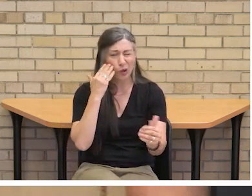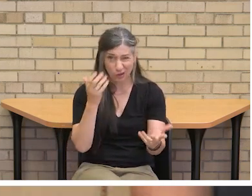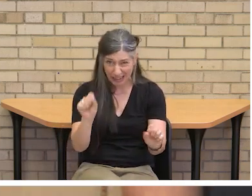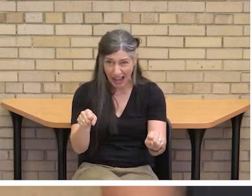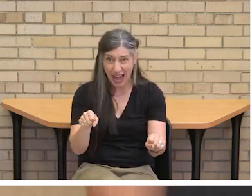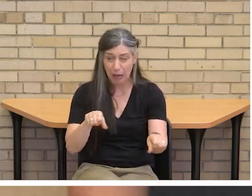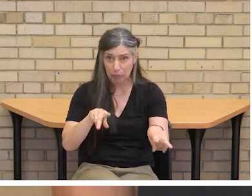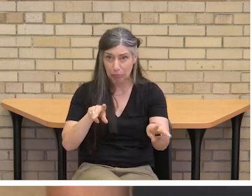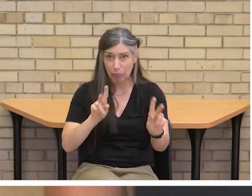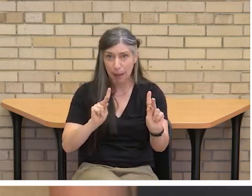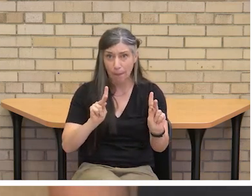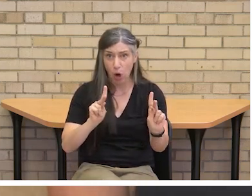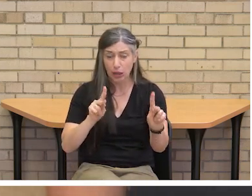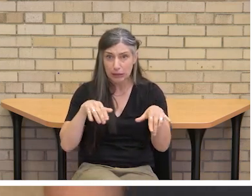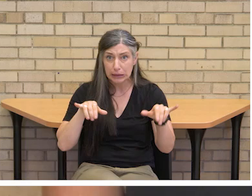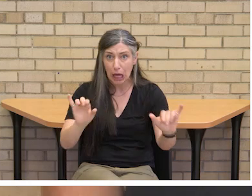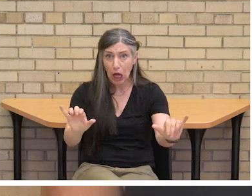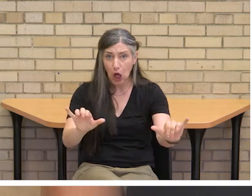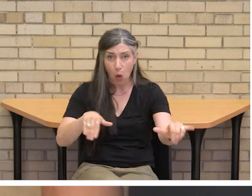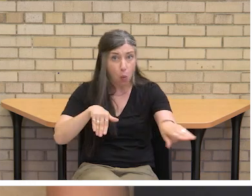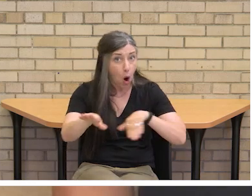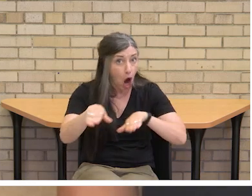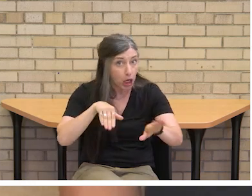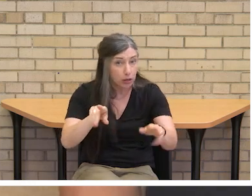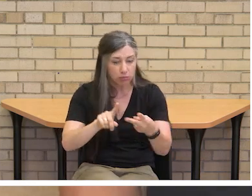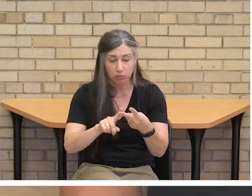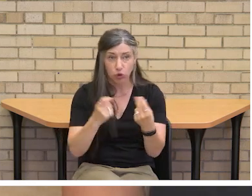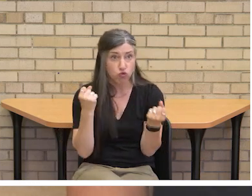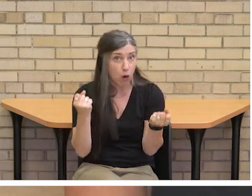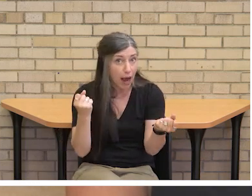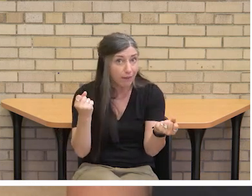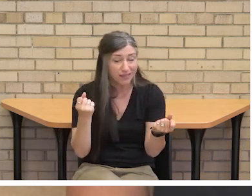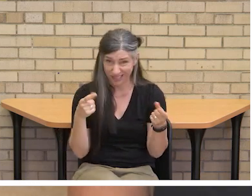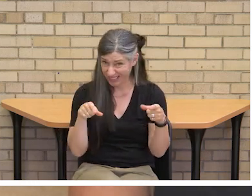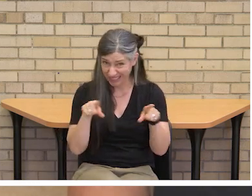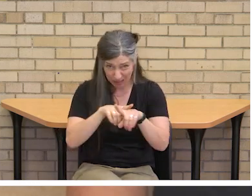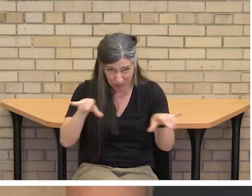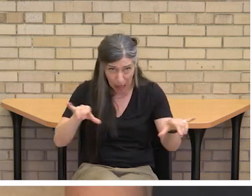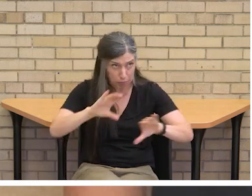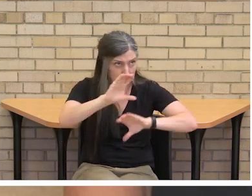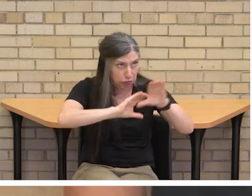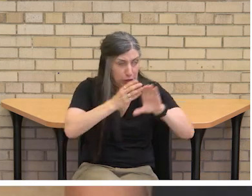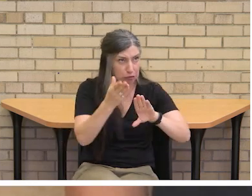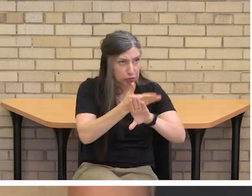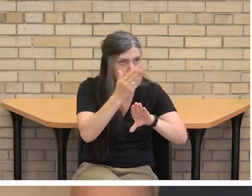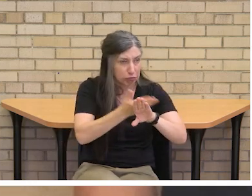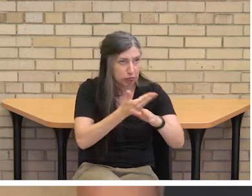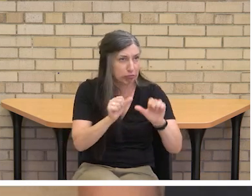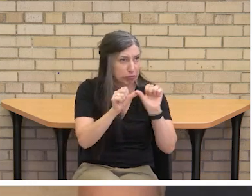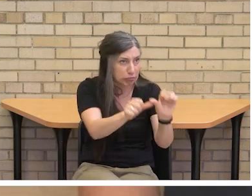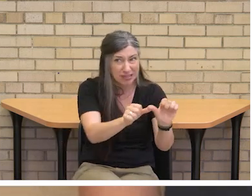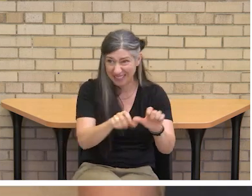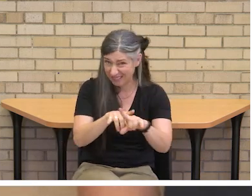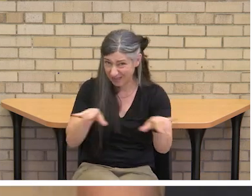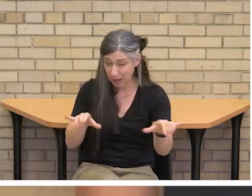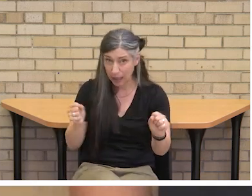pedestrians during construction or maintain vehicles during construction? And that would have greatly